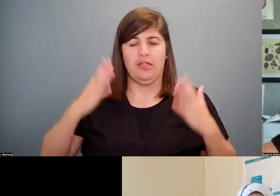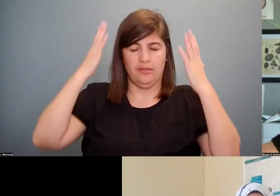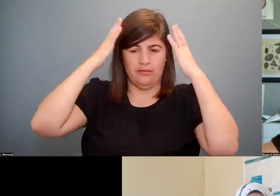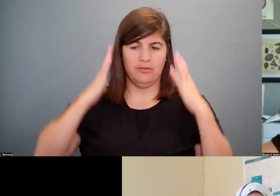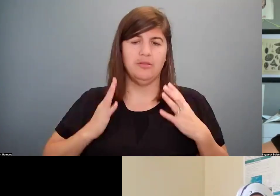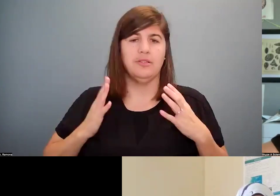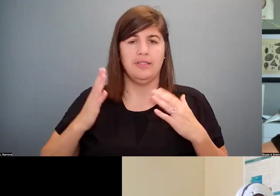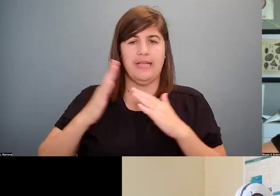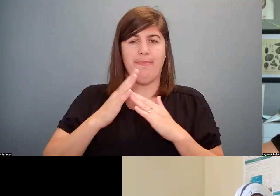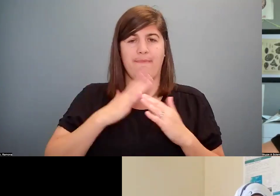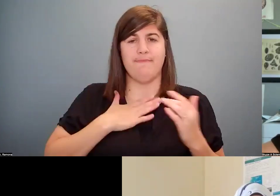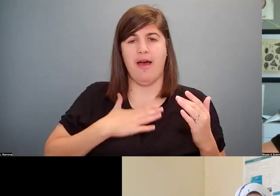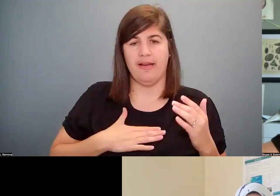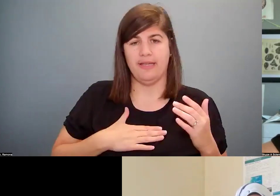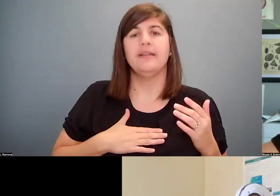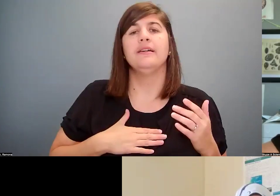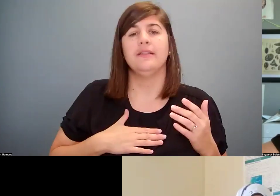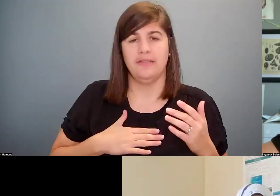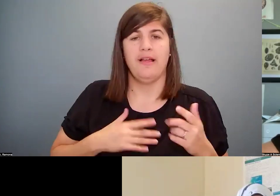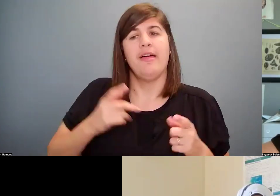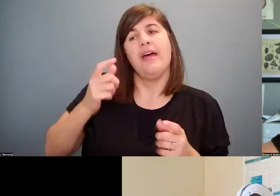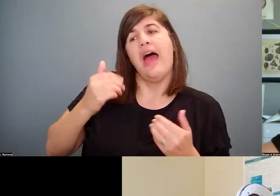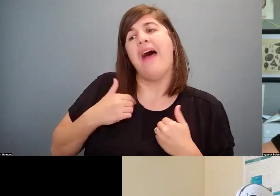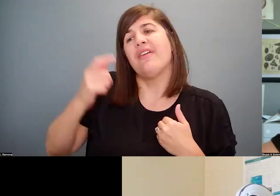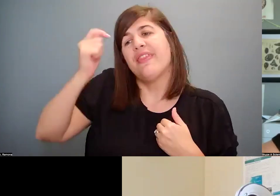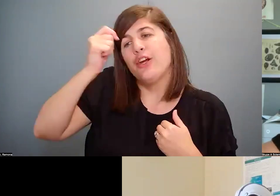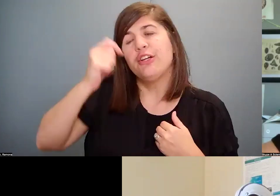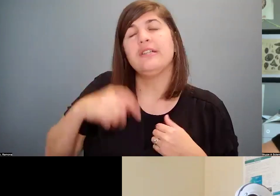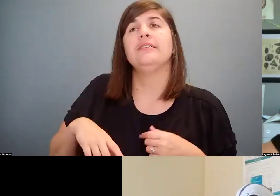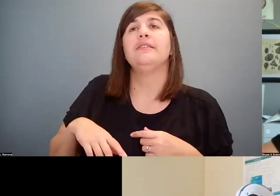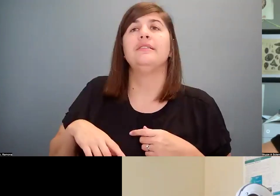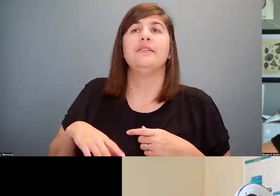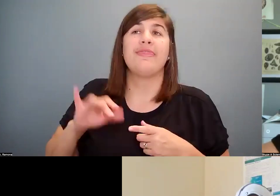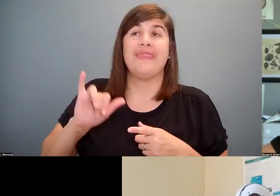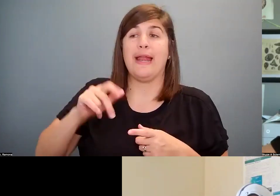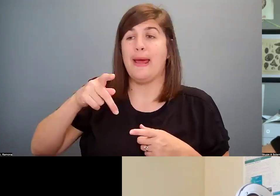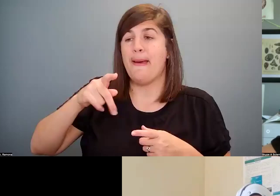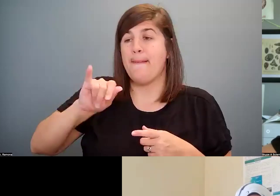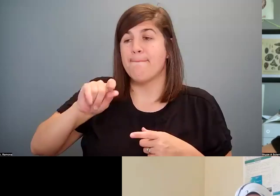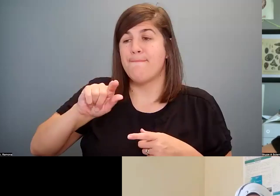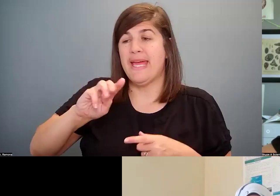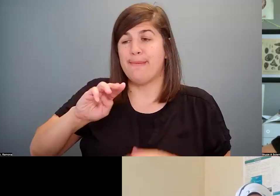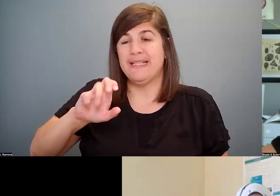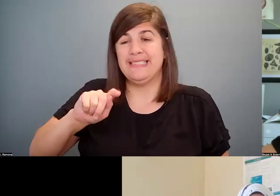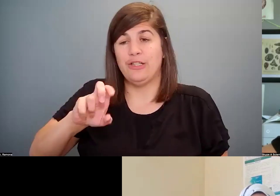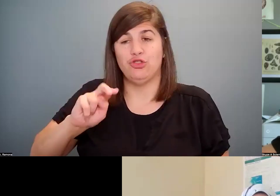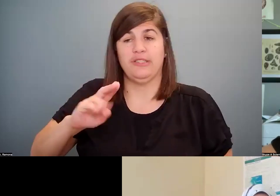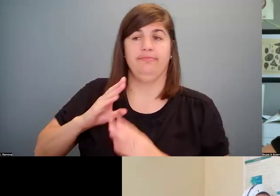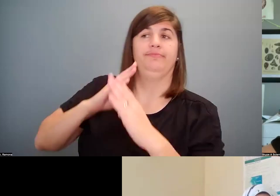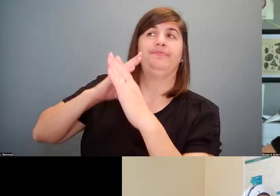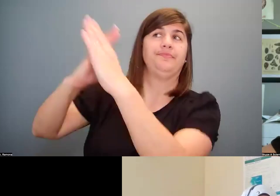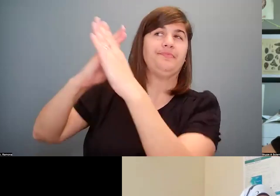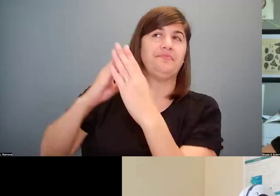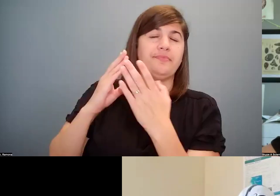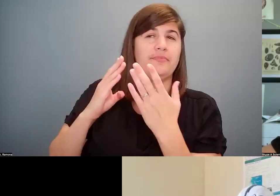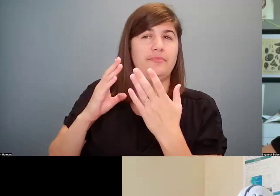which there is a theory that pigmentation is sort of acting like sunblock. Totally. The melanin prevents sunburn, but I'm not